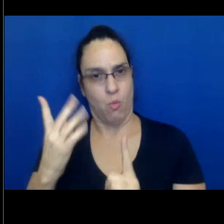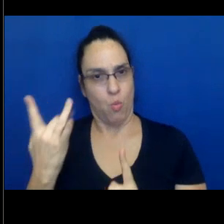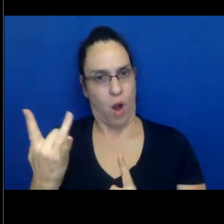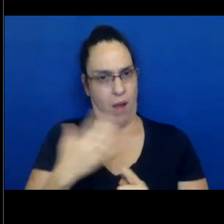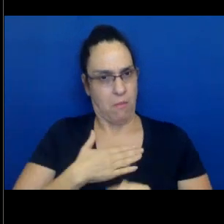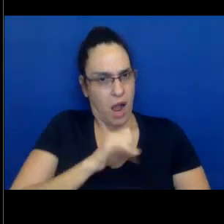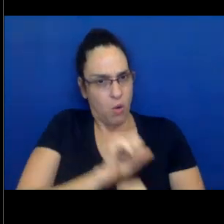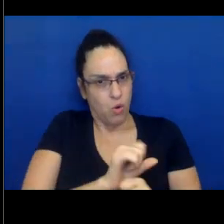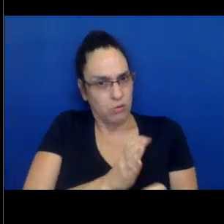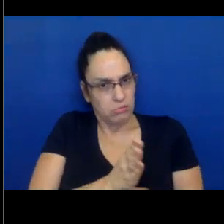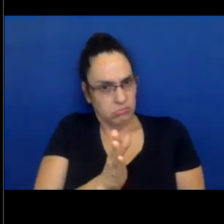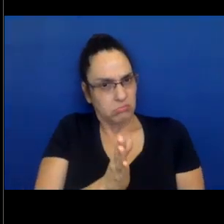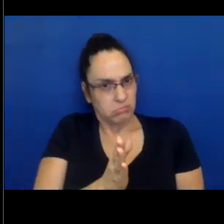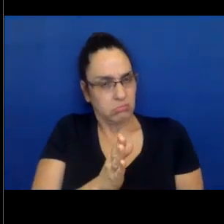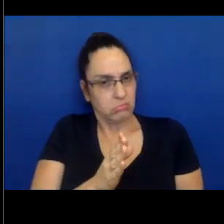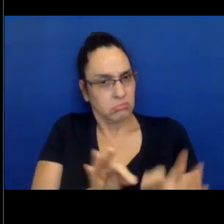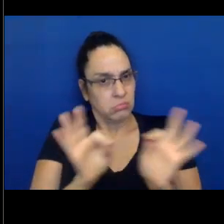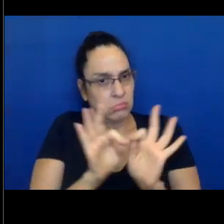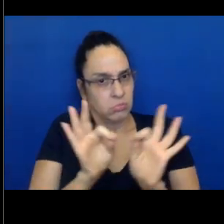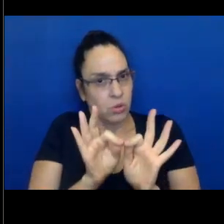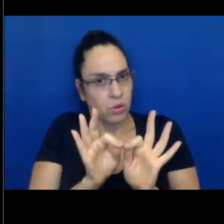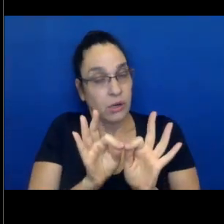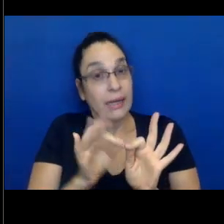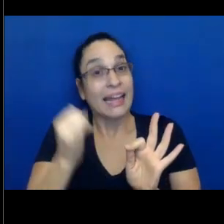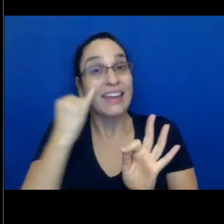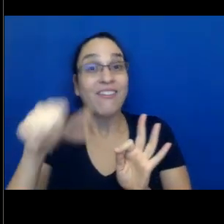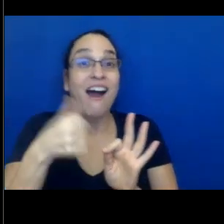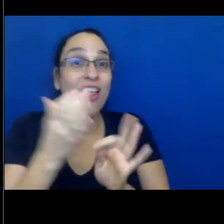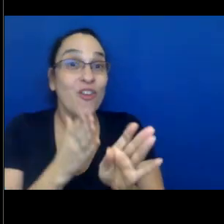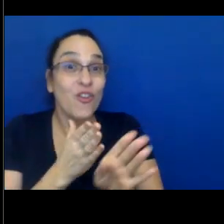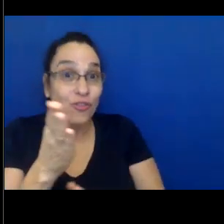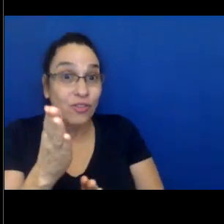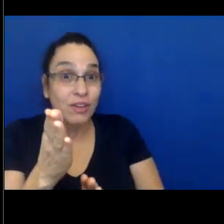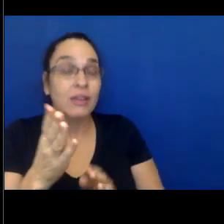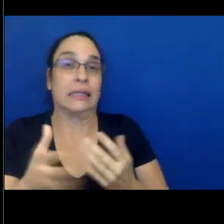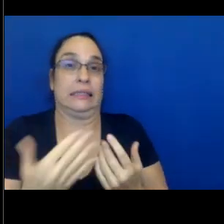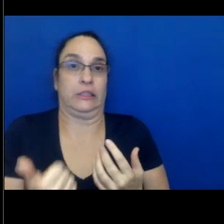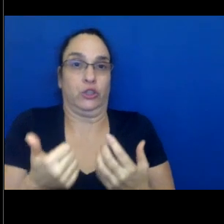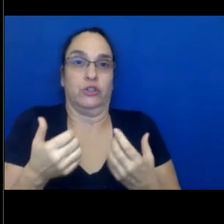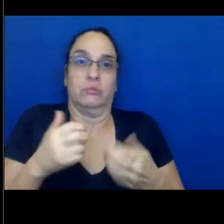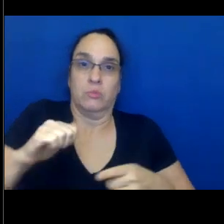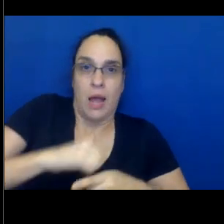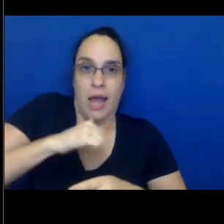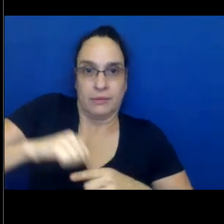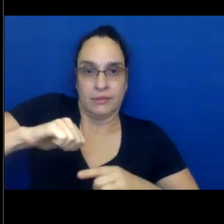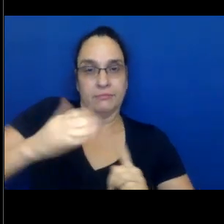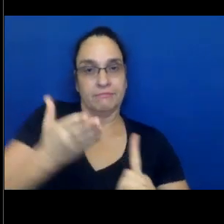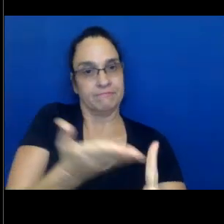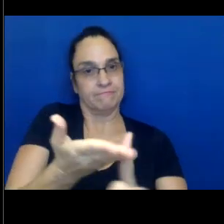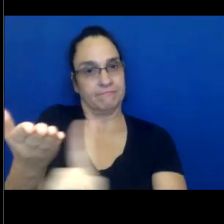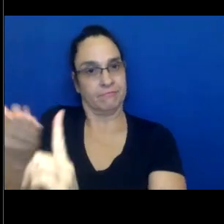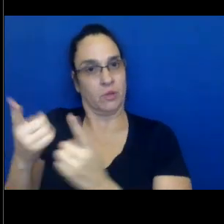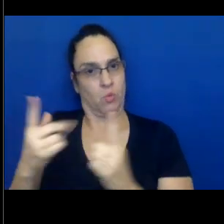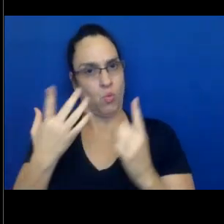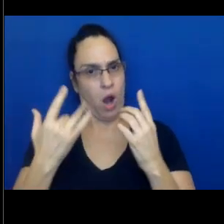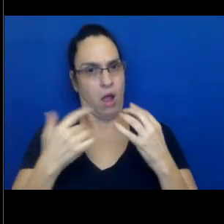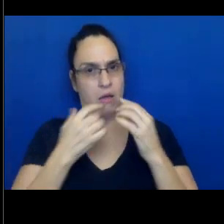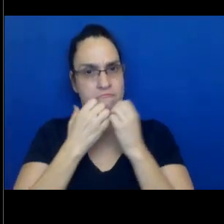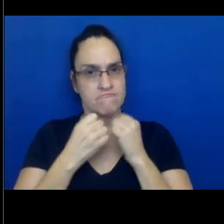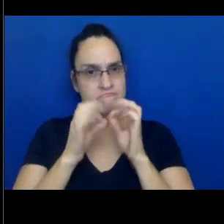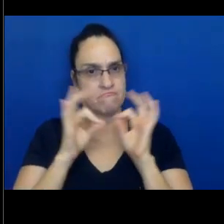accessible way, and also the process of how to unpack a very complex idea in layers. So it's possible that